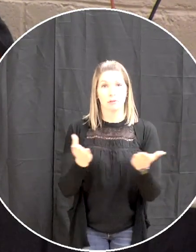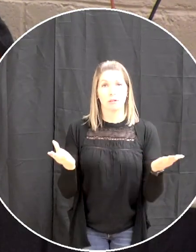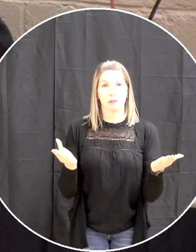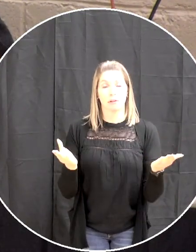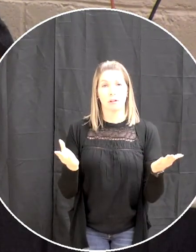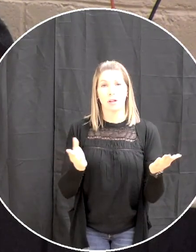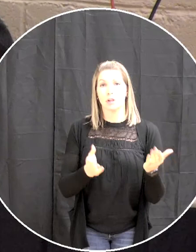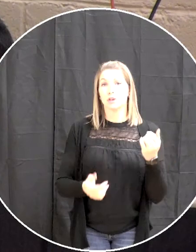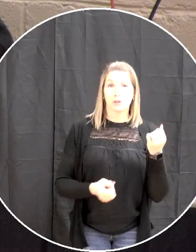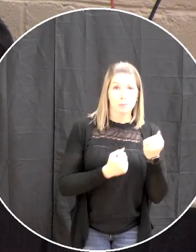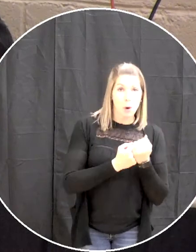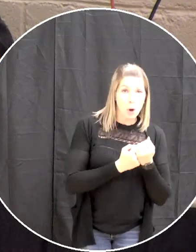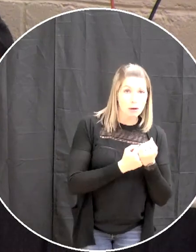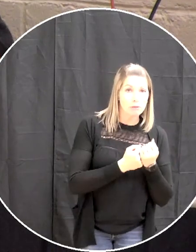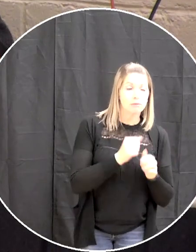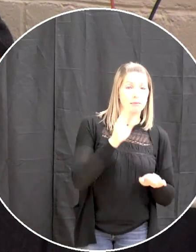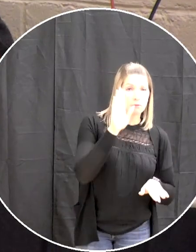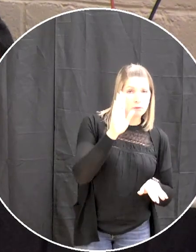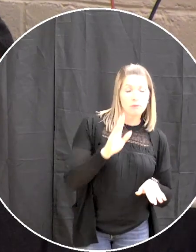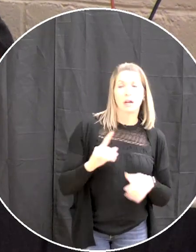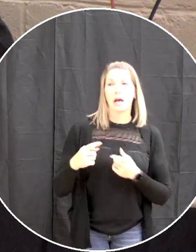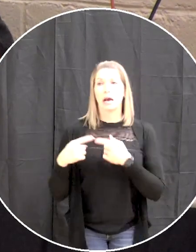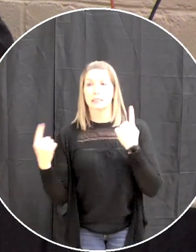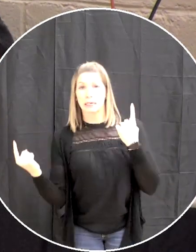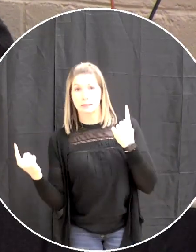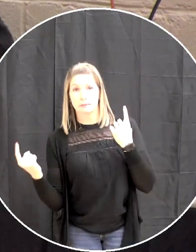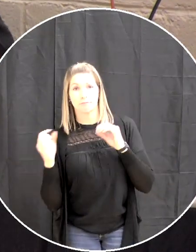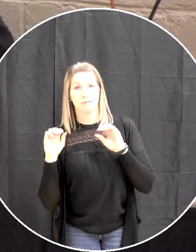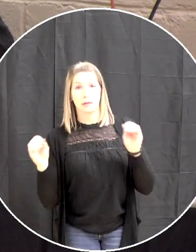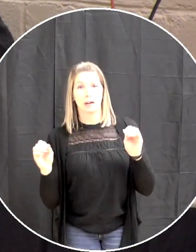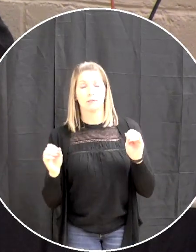All in favor? Those against? Motion carries.